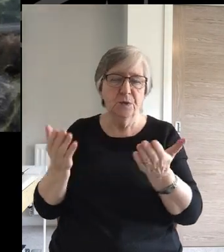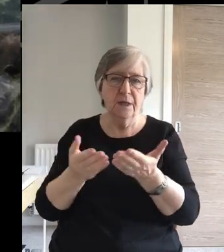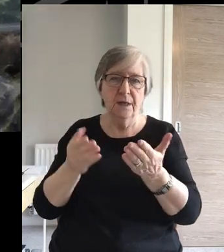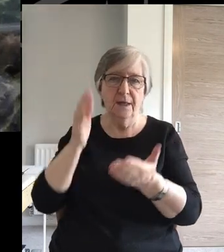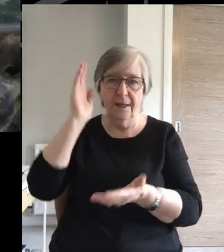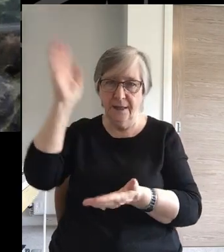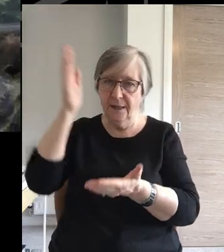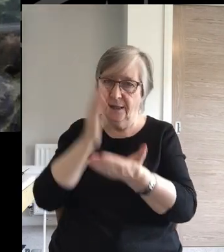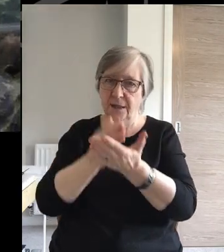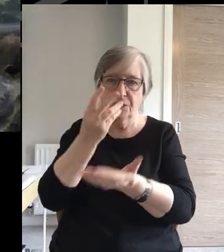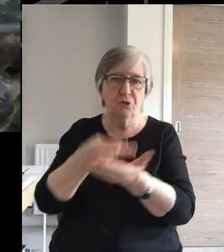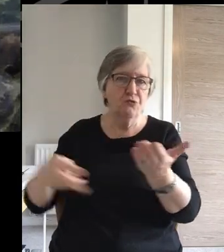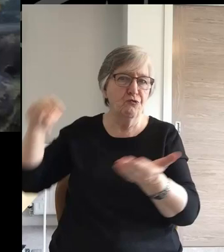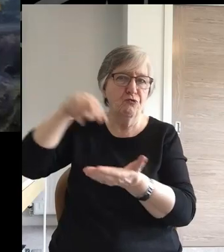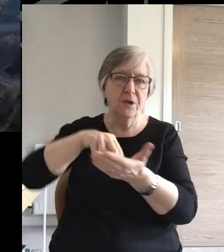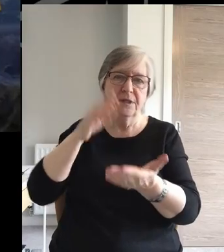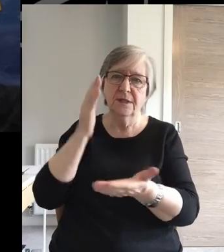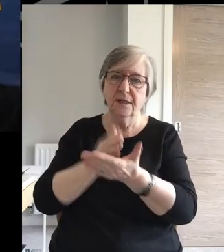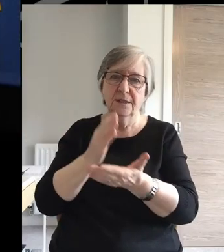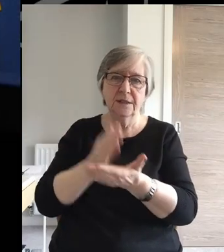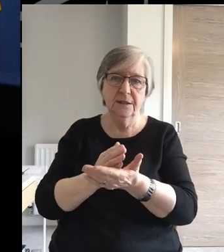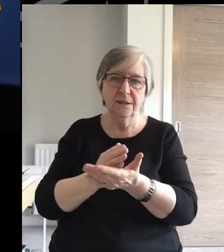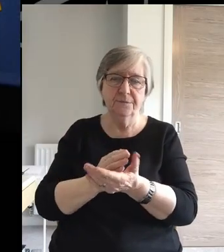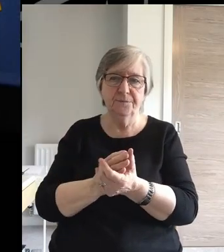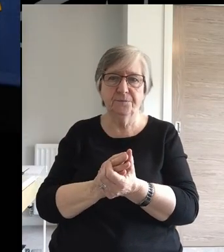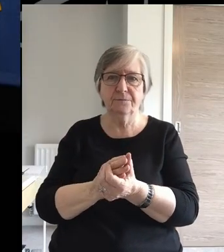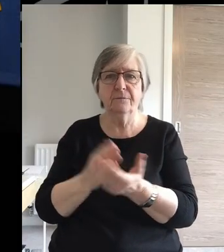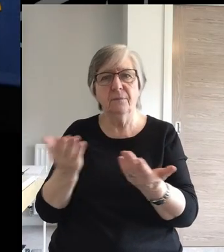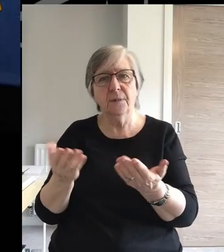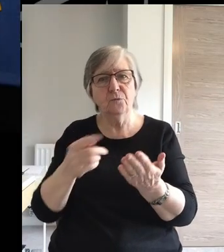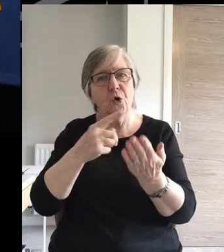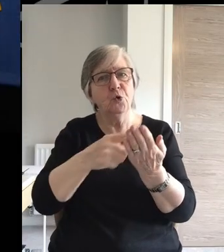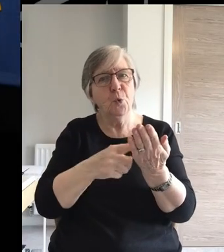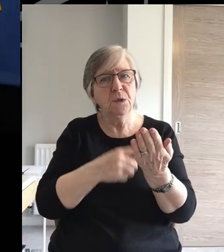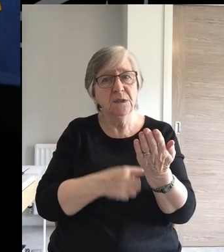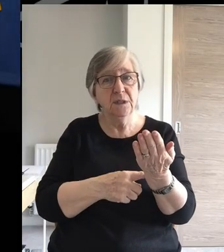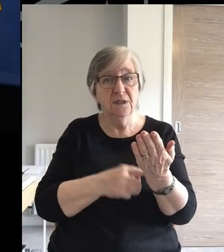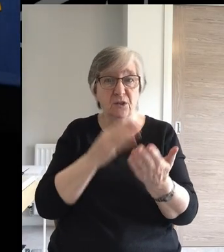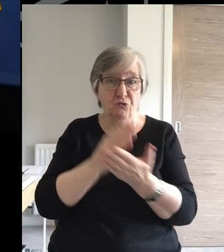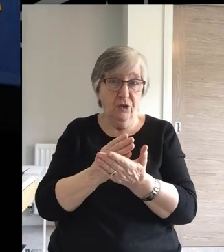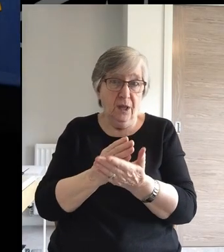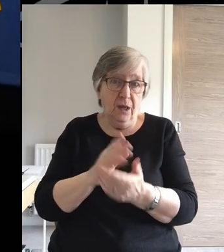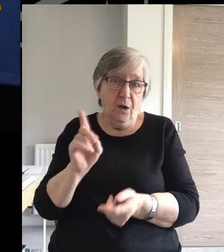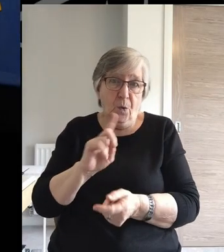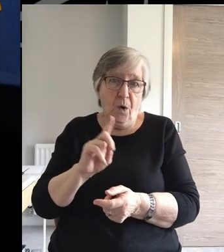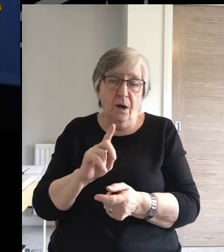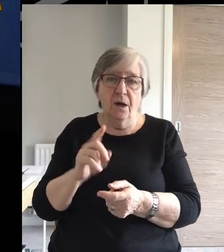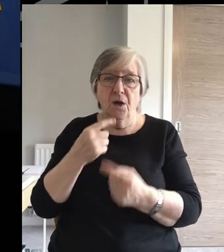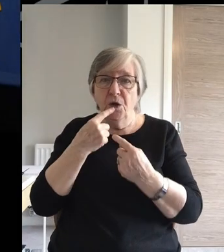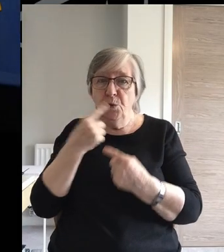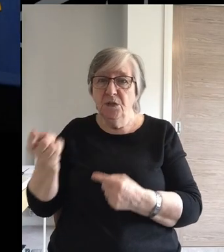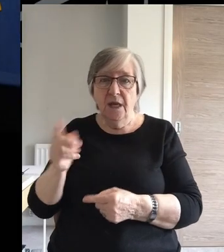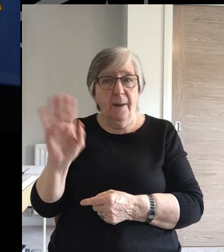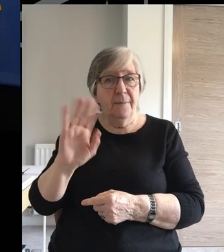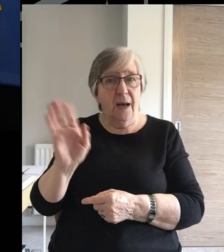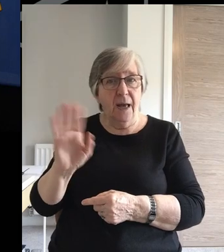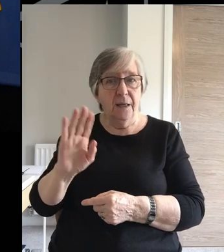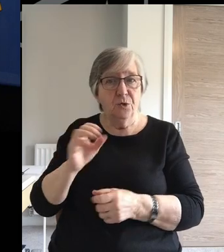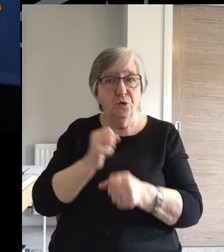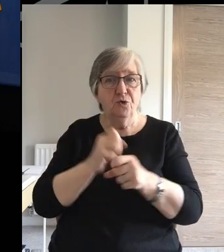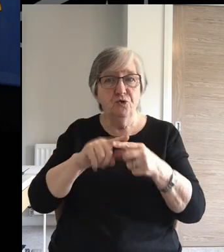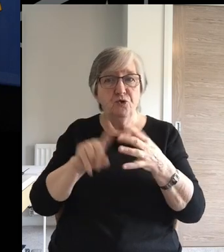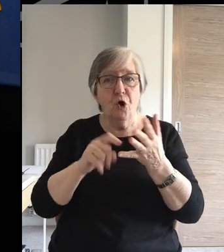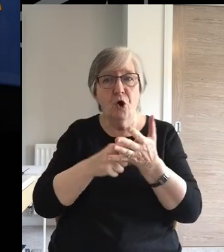indeed. Amen. Just by way of notices, it's to say cheerio. Cheerio to George